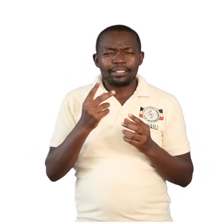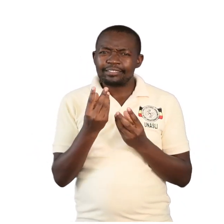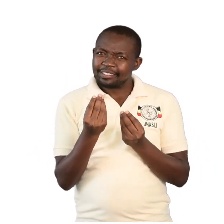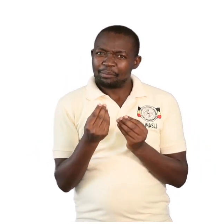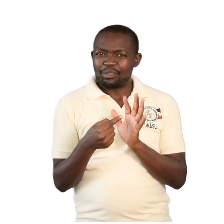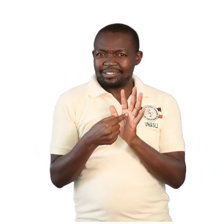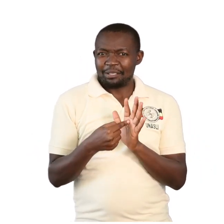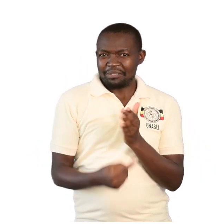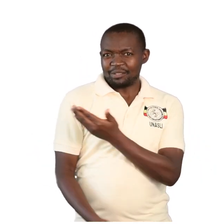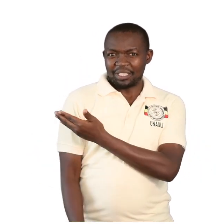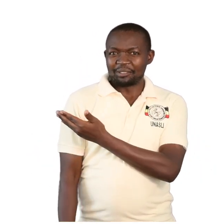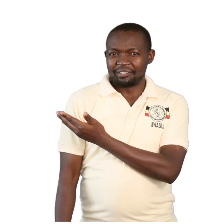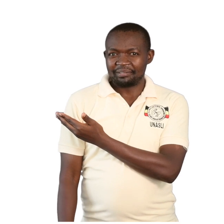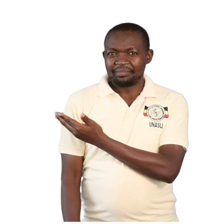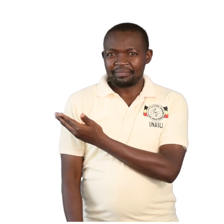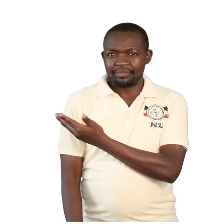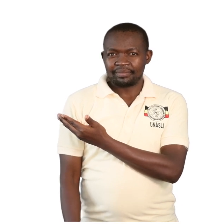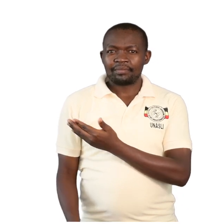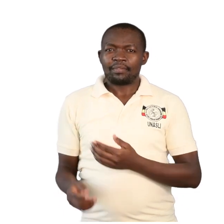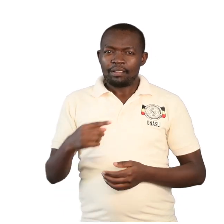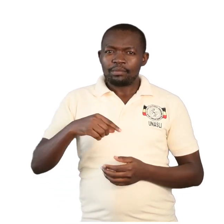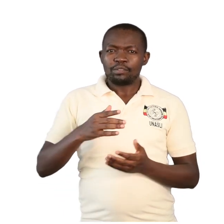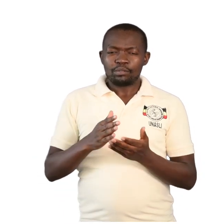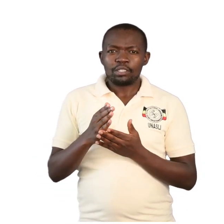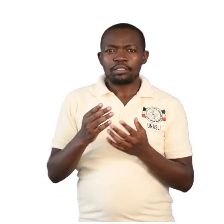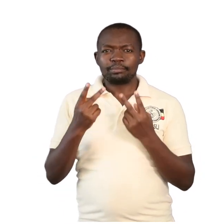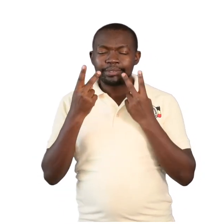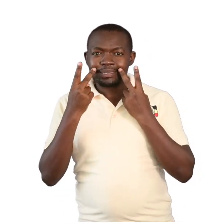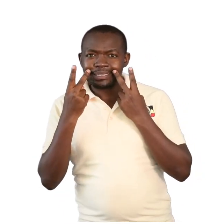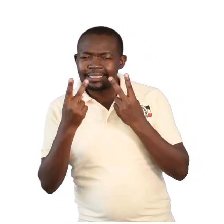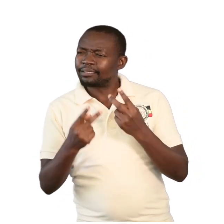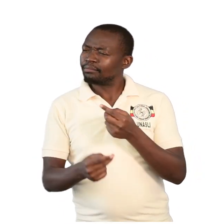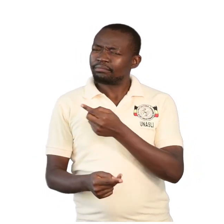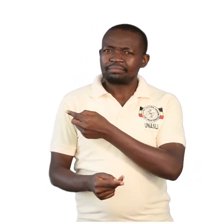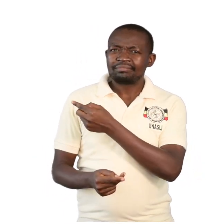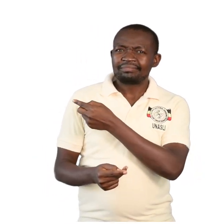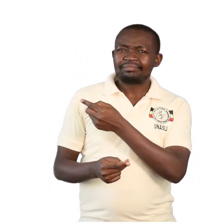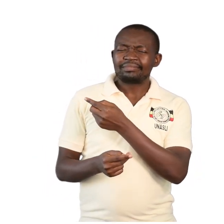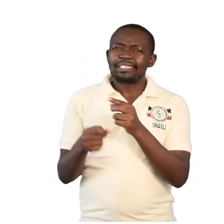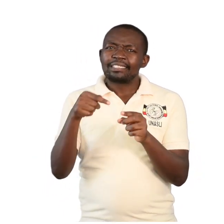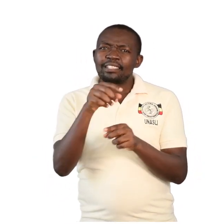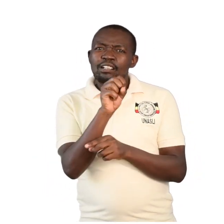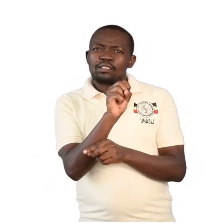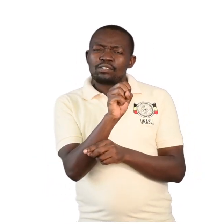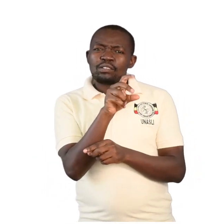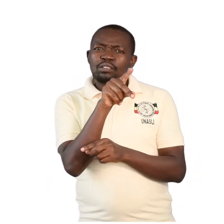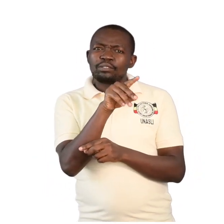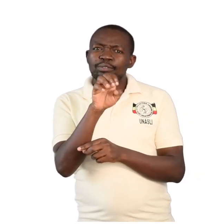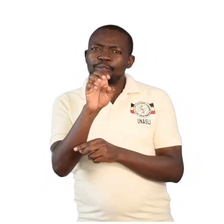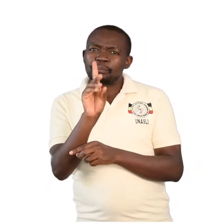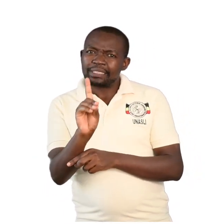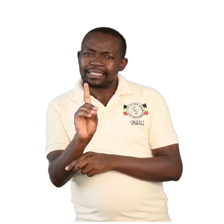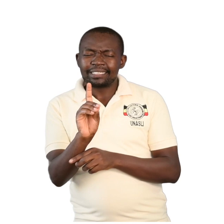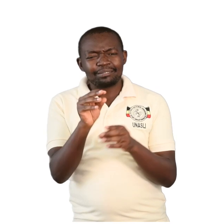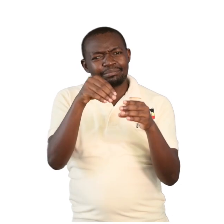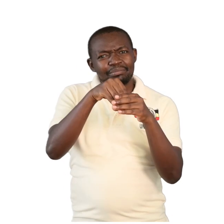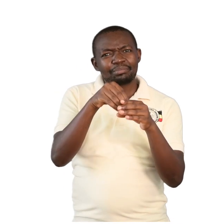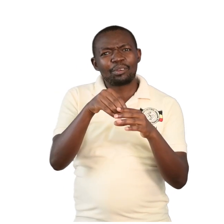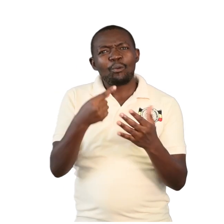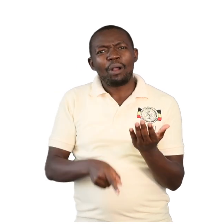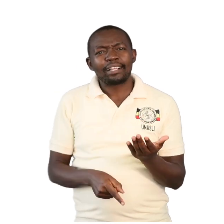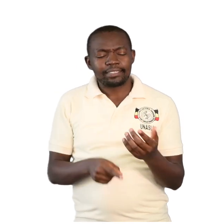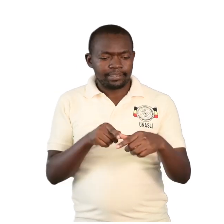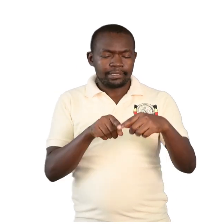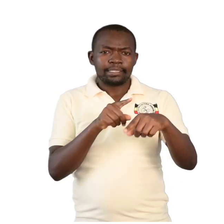demonstration to really see what is involved with speed, distance, and time, and how